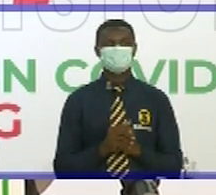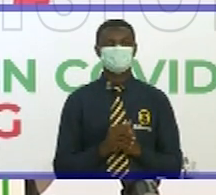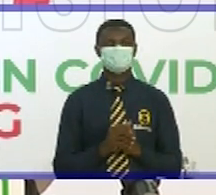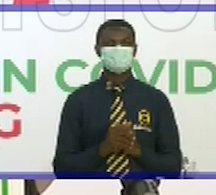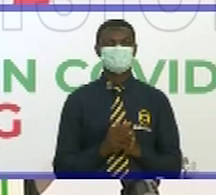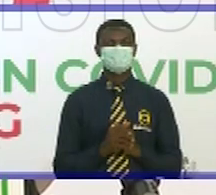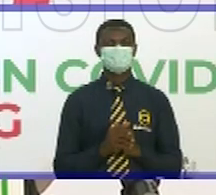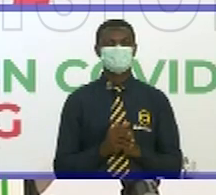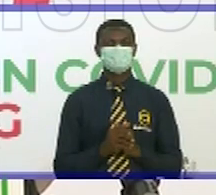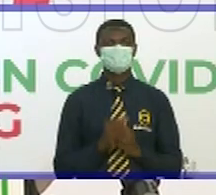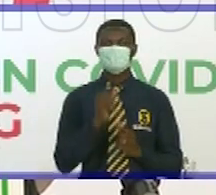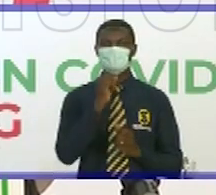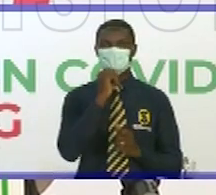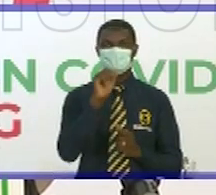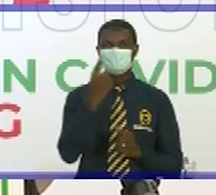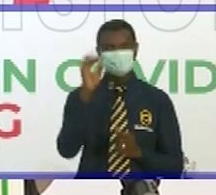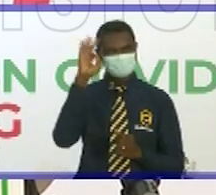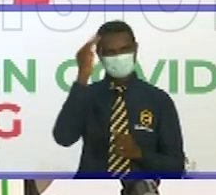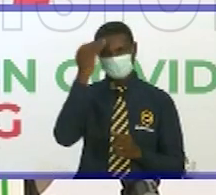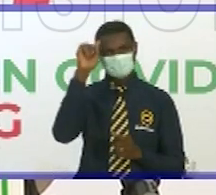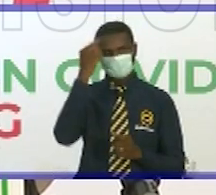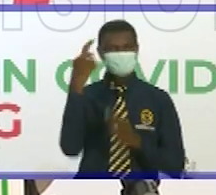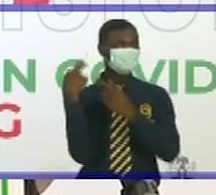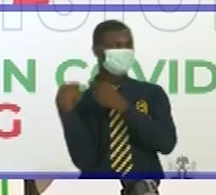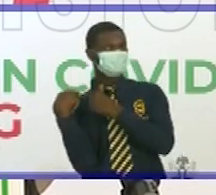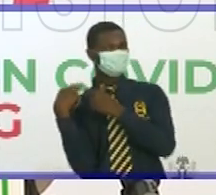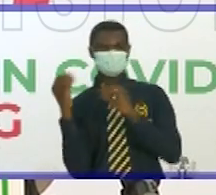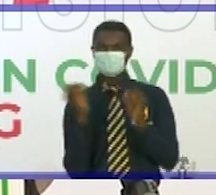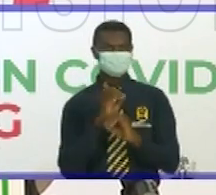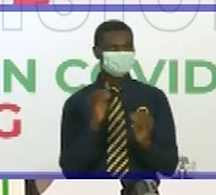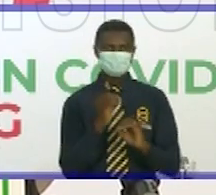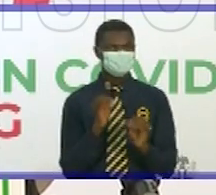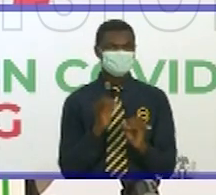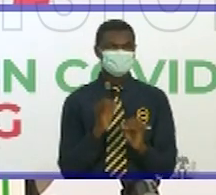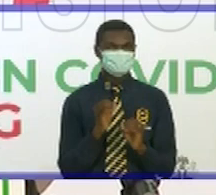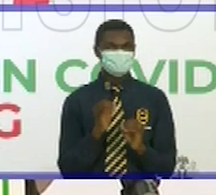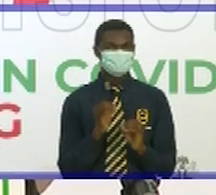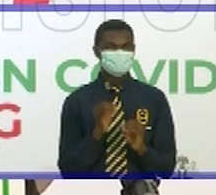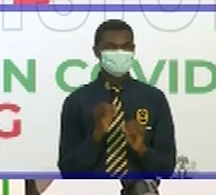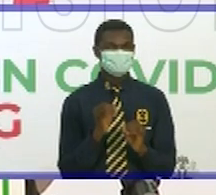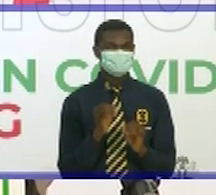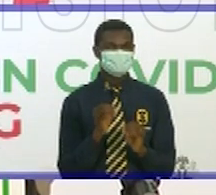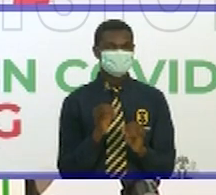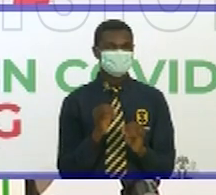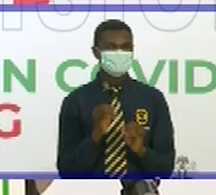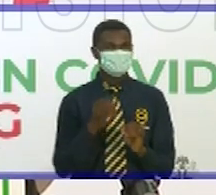ko nse ijoba apapo nikan iko an lati fi iye wa tori oro